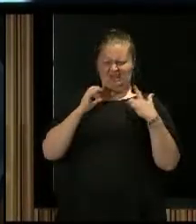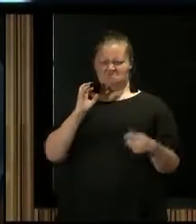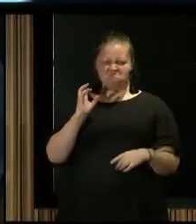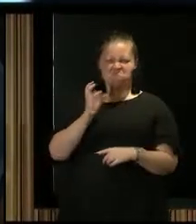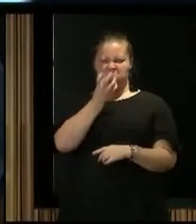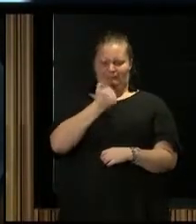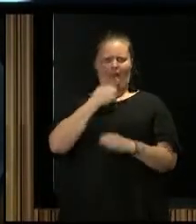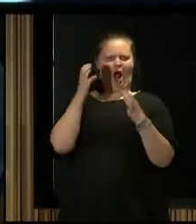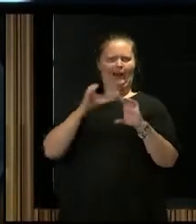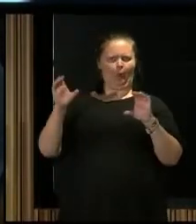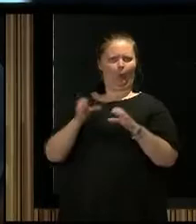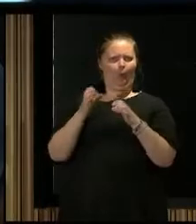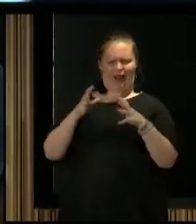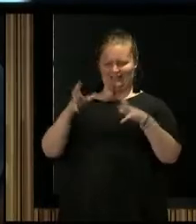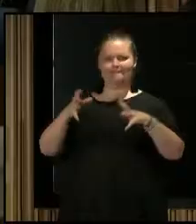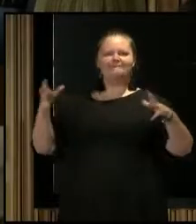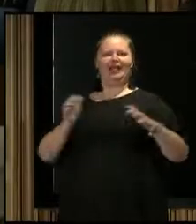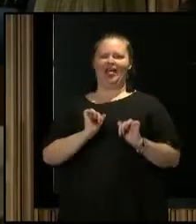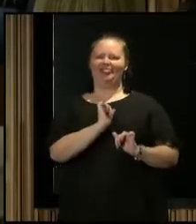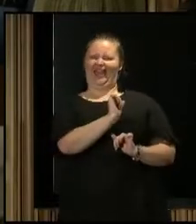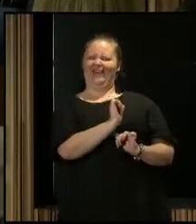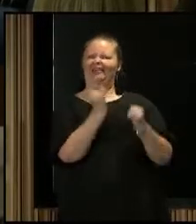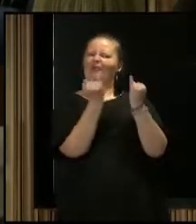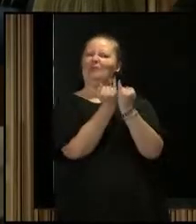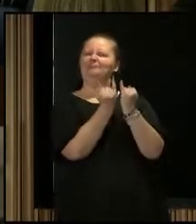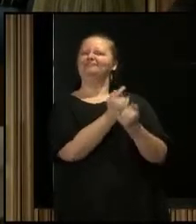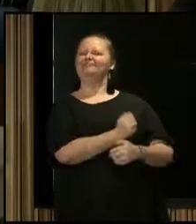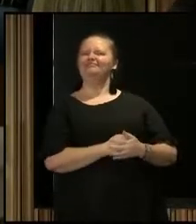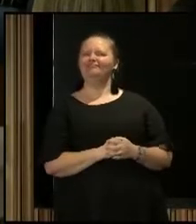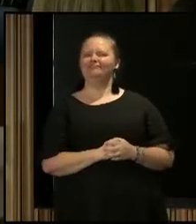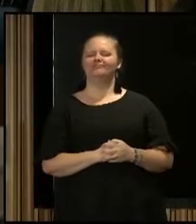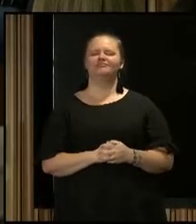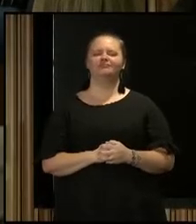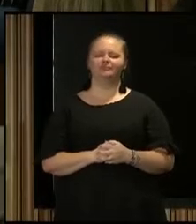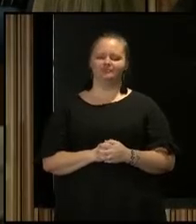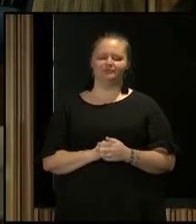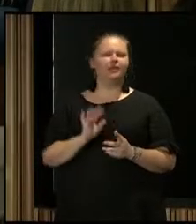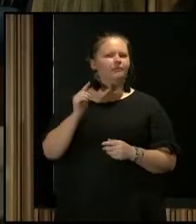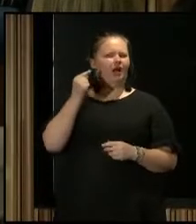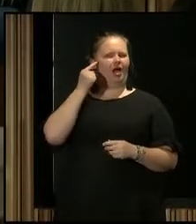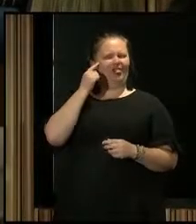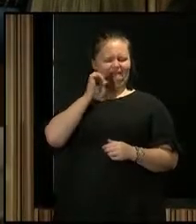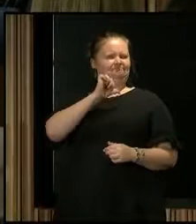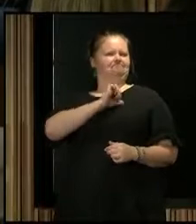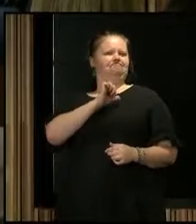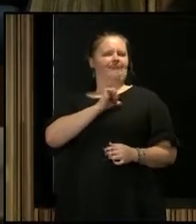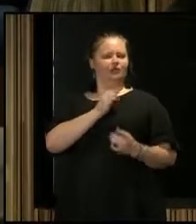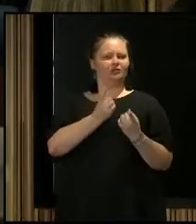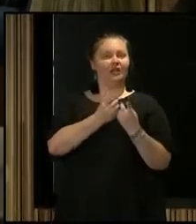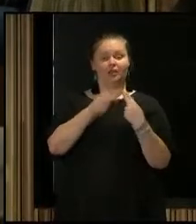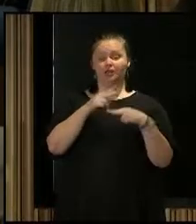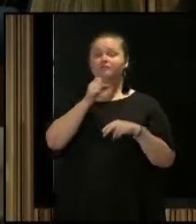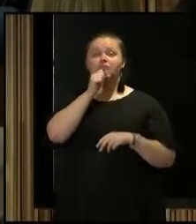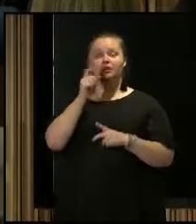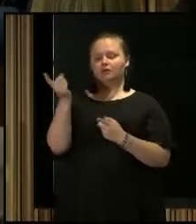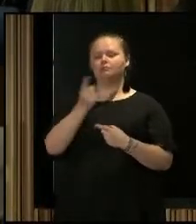that my choir is bigger than theirs. Oh, yeah. But I don't know. I think it's an attitude thing. I think if men come along to the